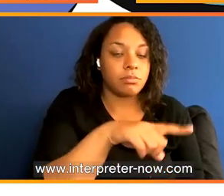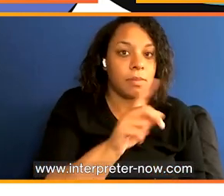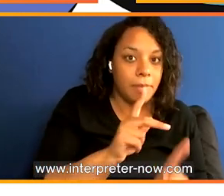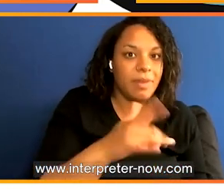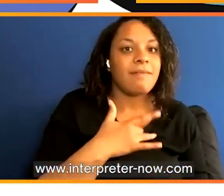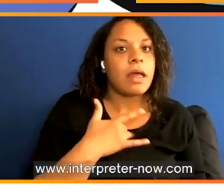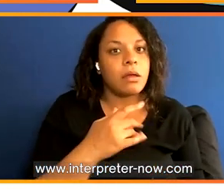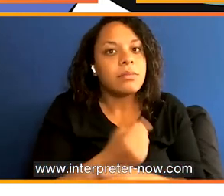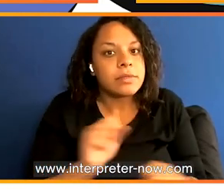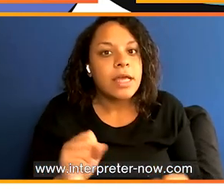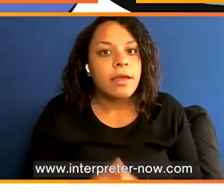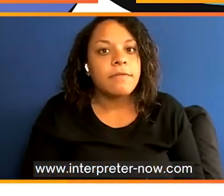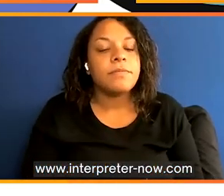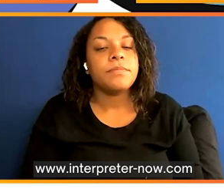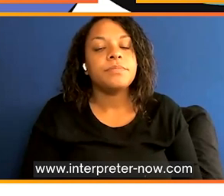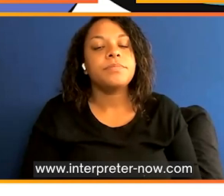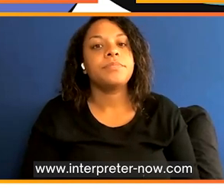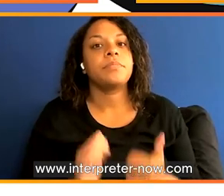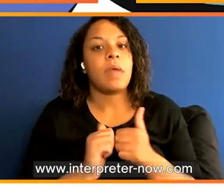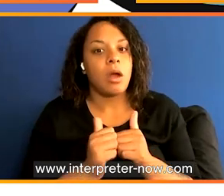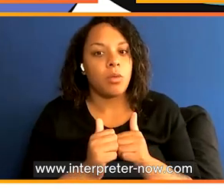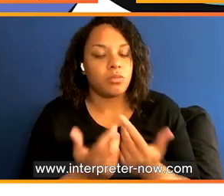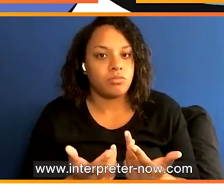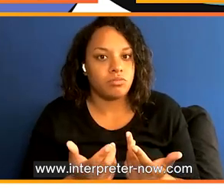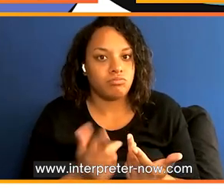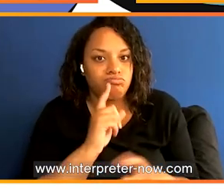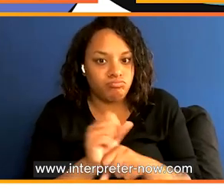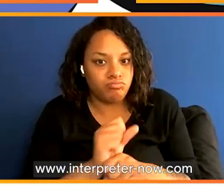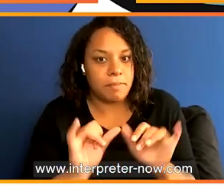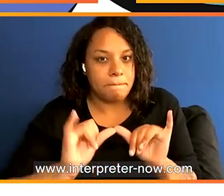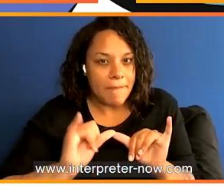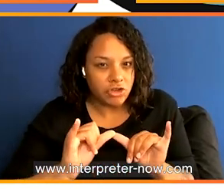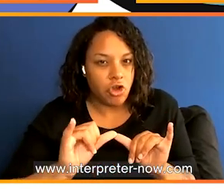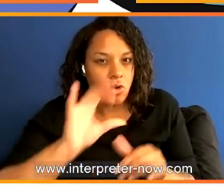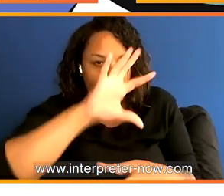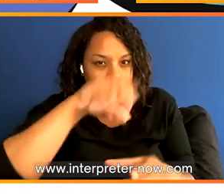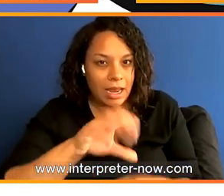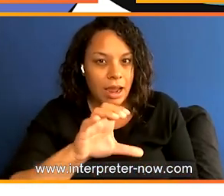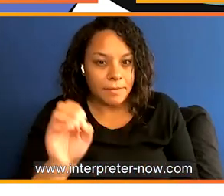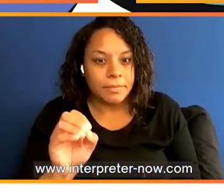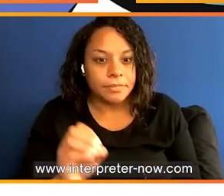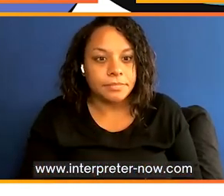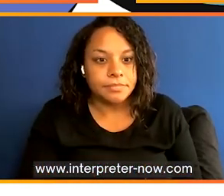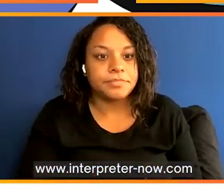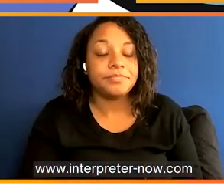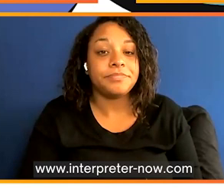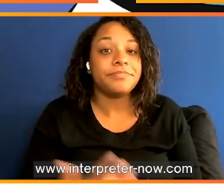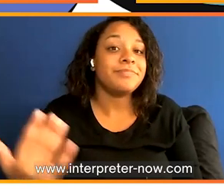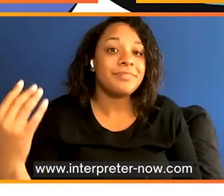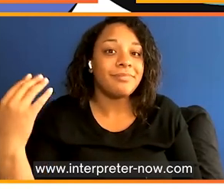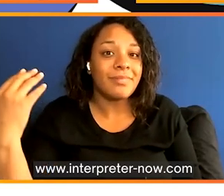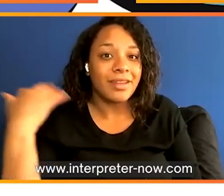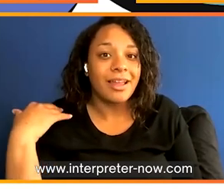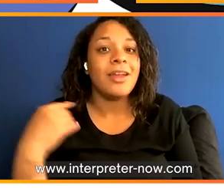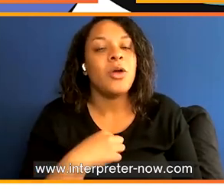stability for our people, an environment where people feel safe, right? And so one way to do that, like, how do you